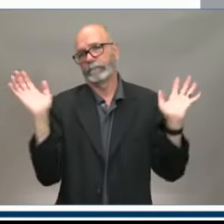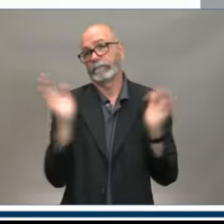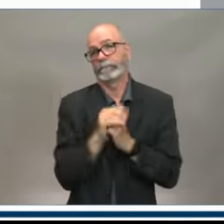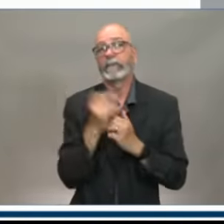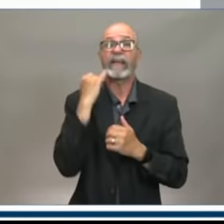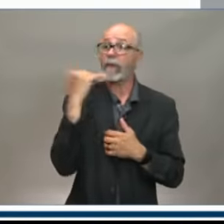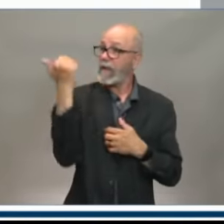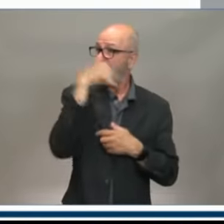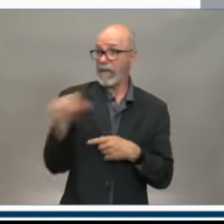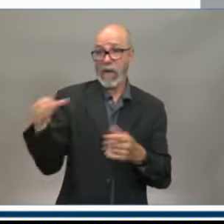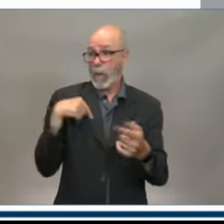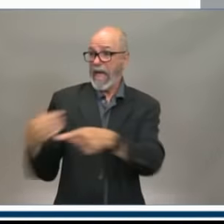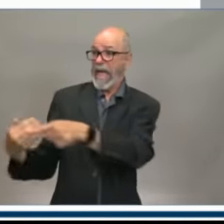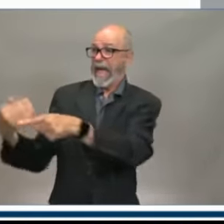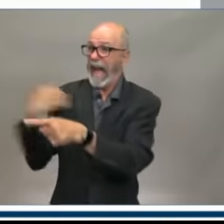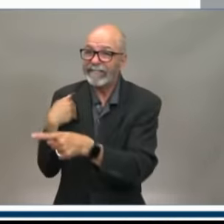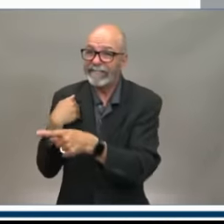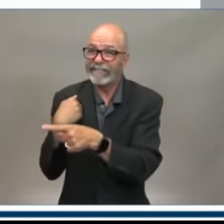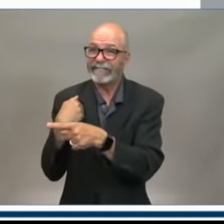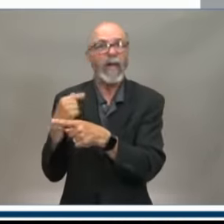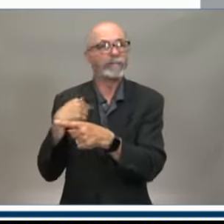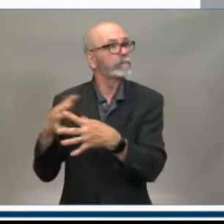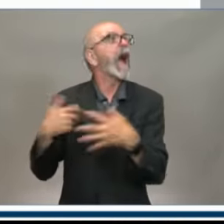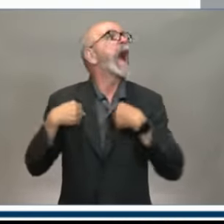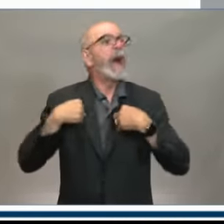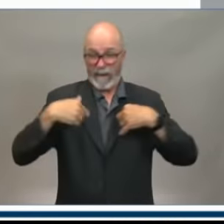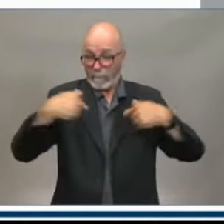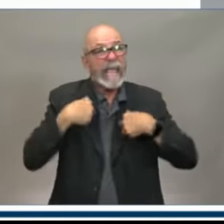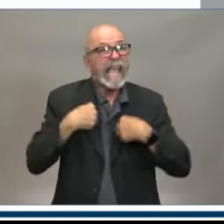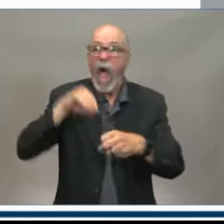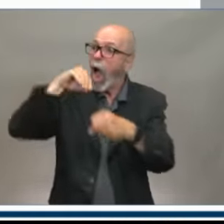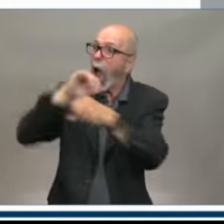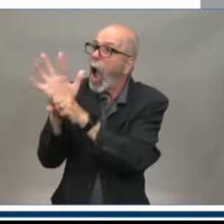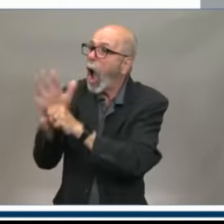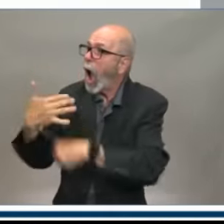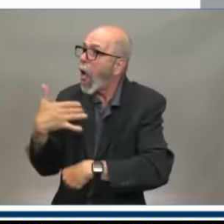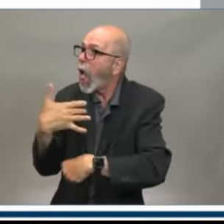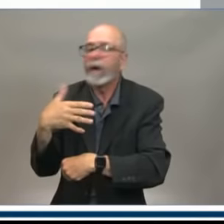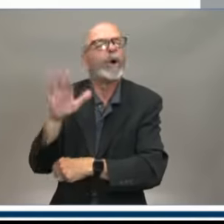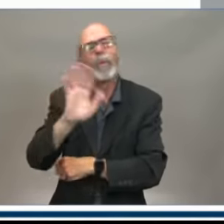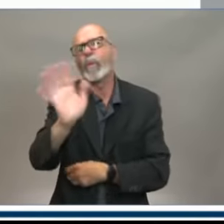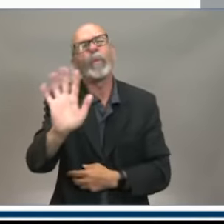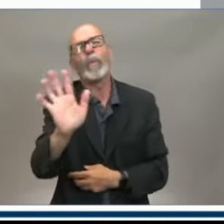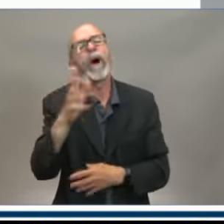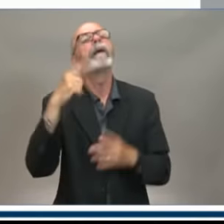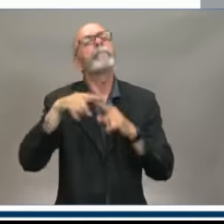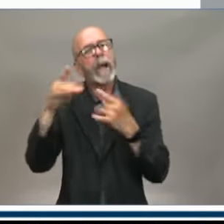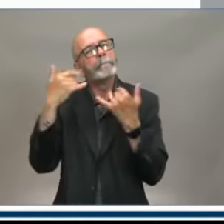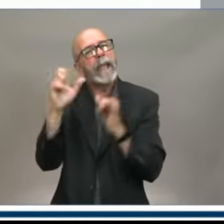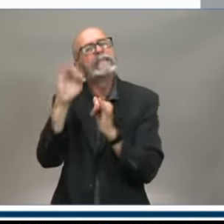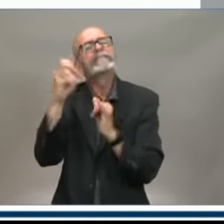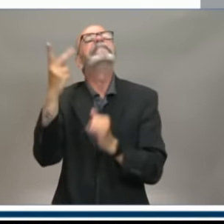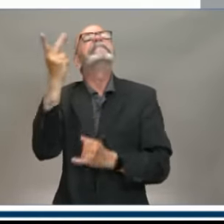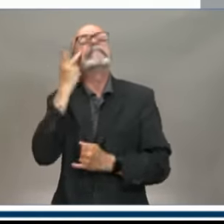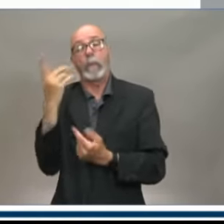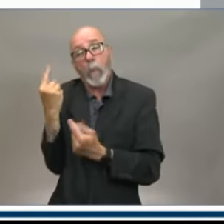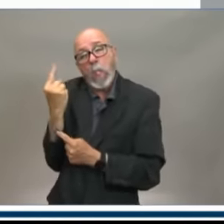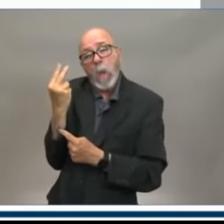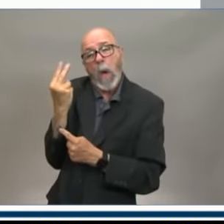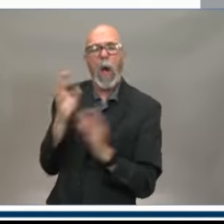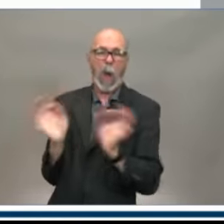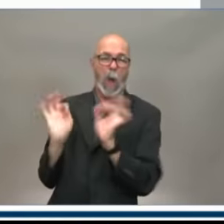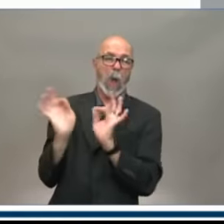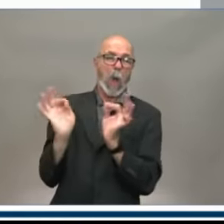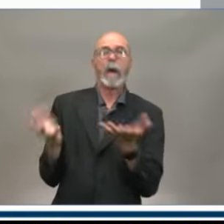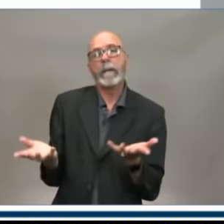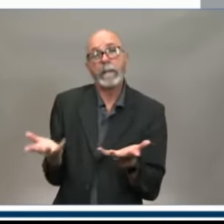having COVID right now, we know Nova Scotia is low, but it's very important that we get them in, get them tested, and then we can say, you don't have COVID, you